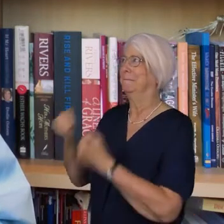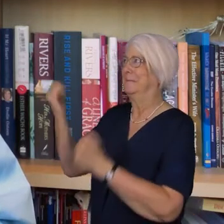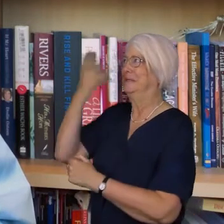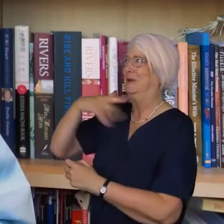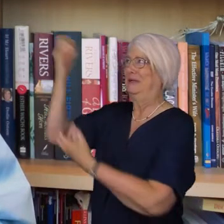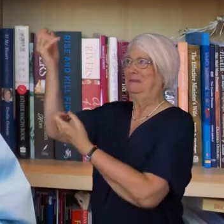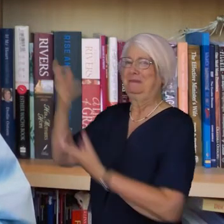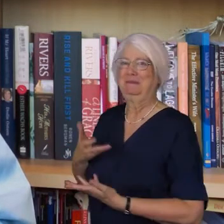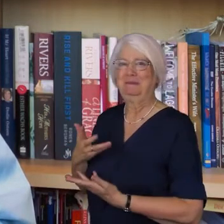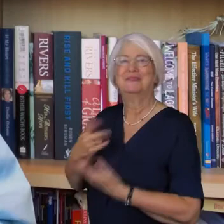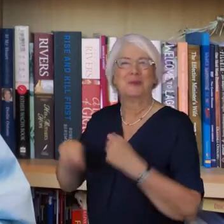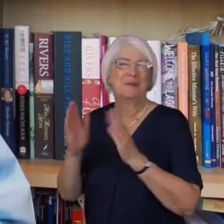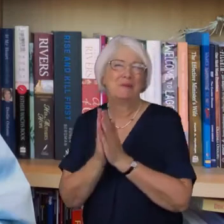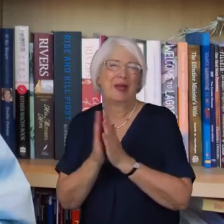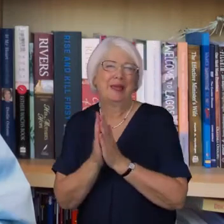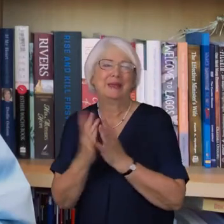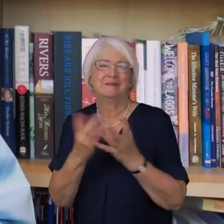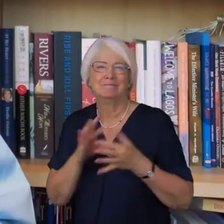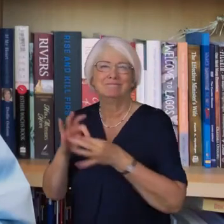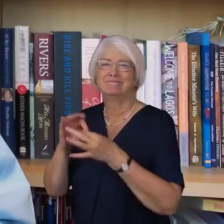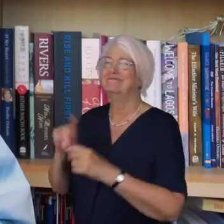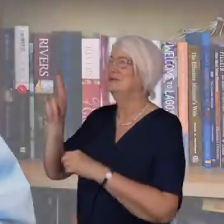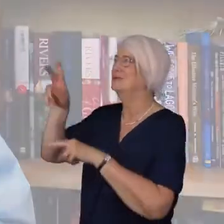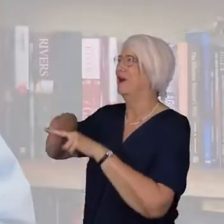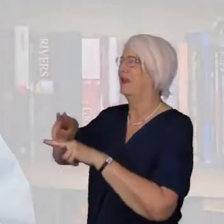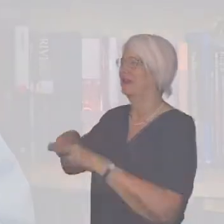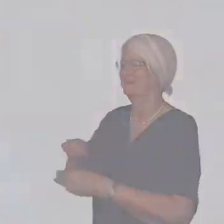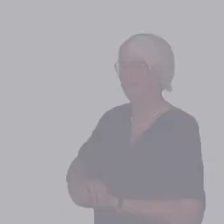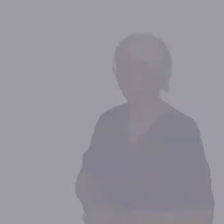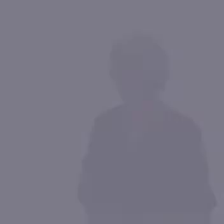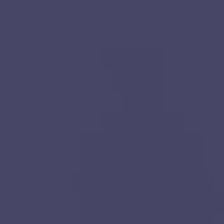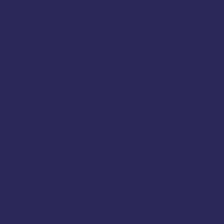on high. Let us pray to our Father.